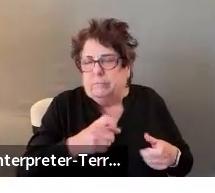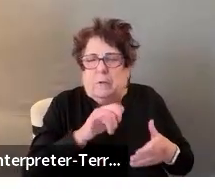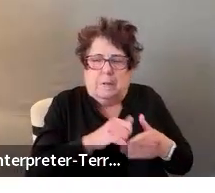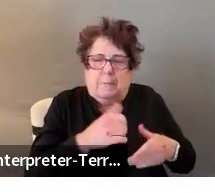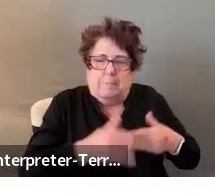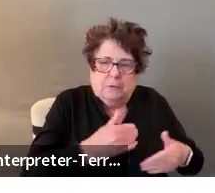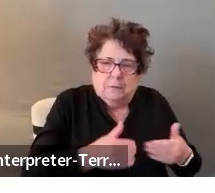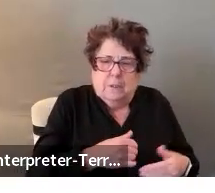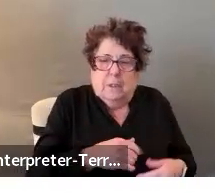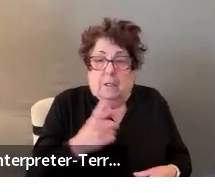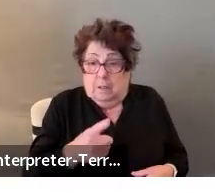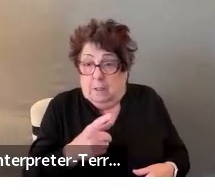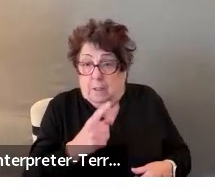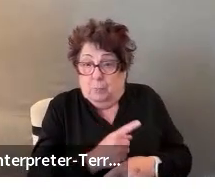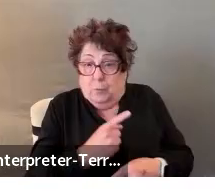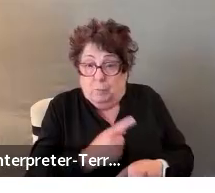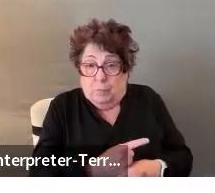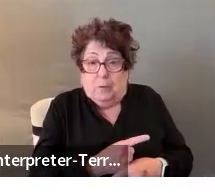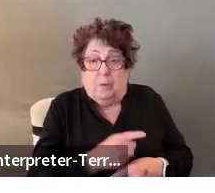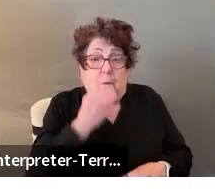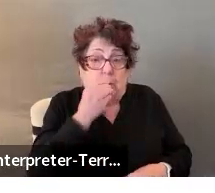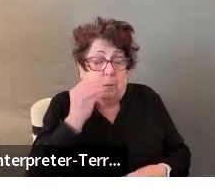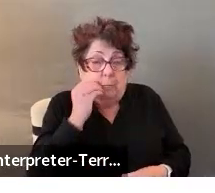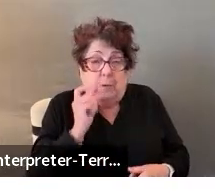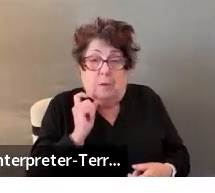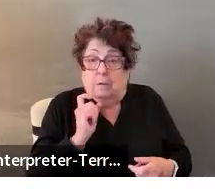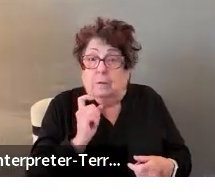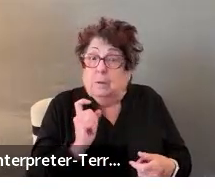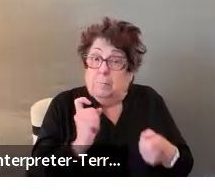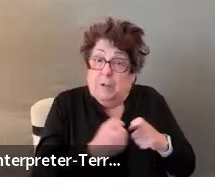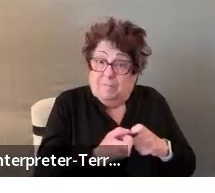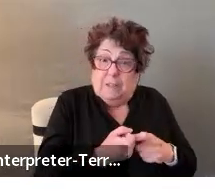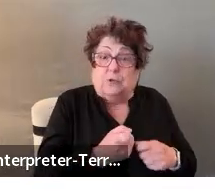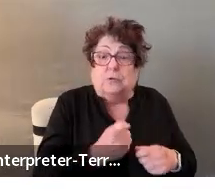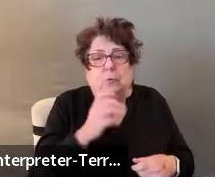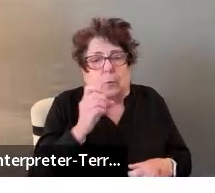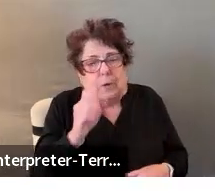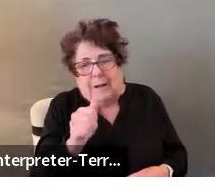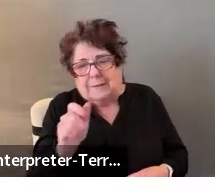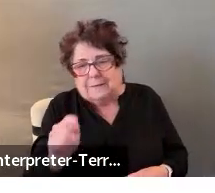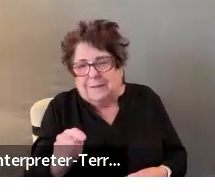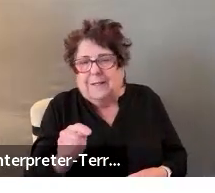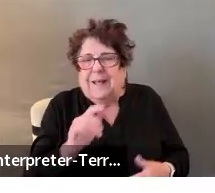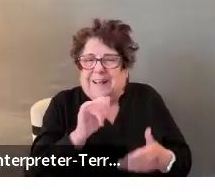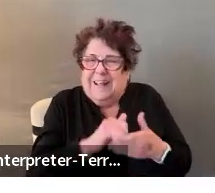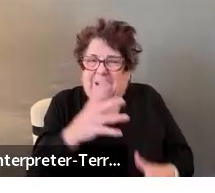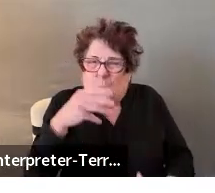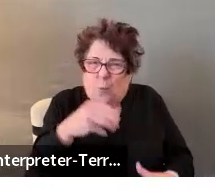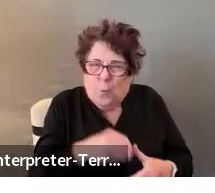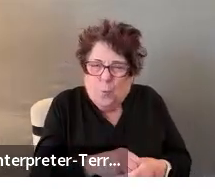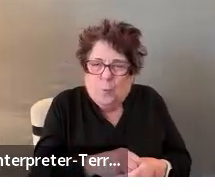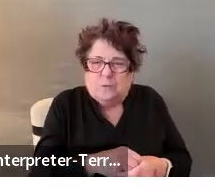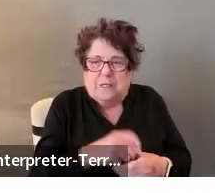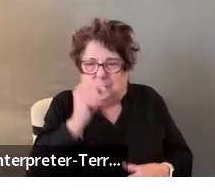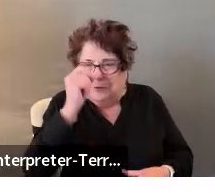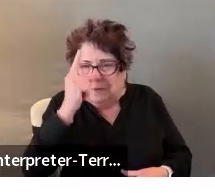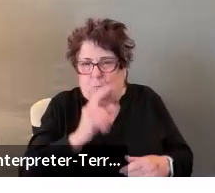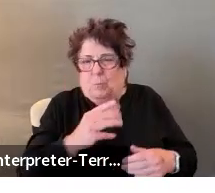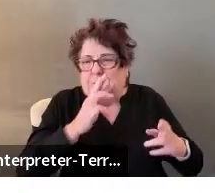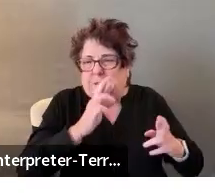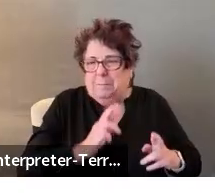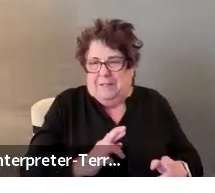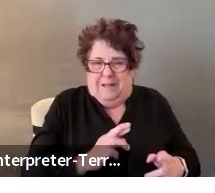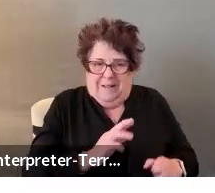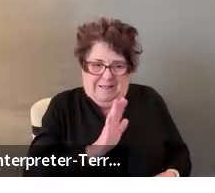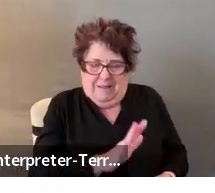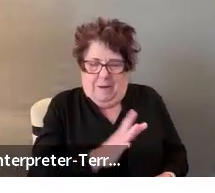AT recommendations include understanding and respecting individual preferences and circumstance.